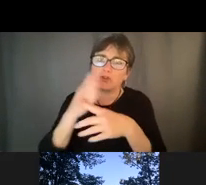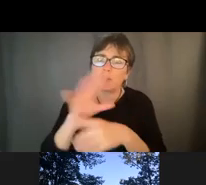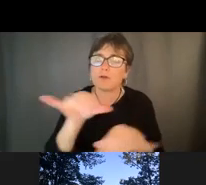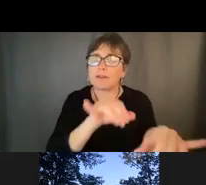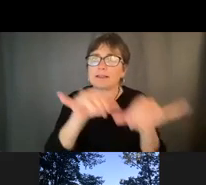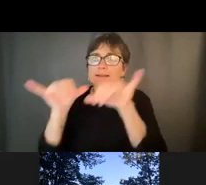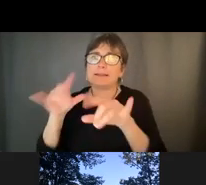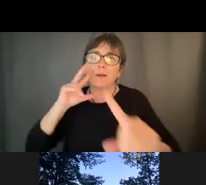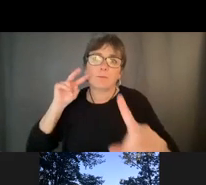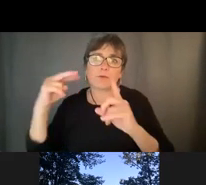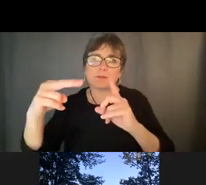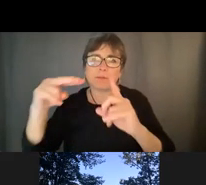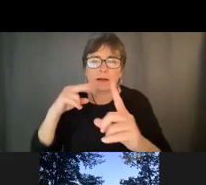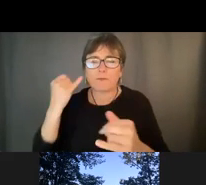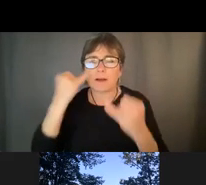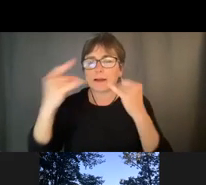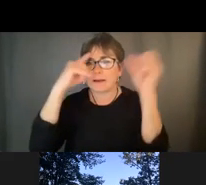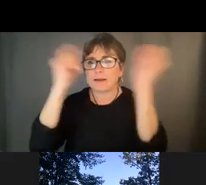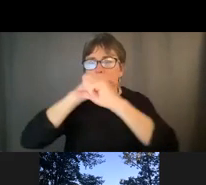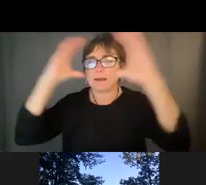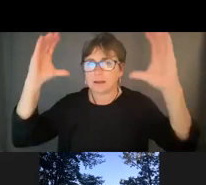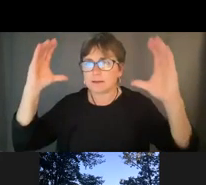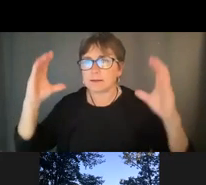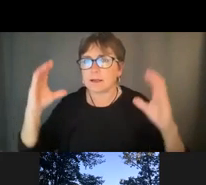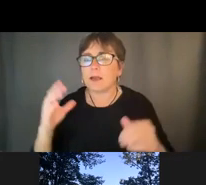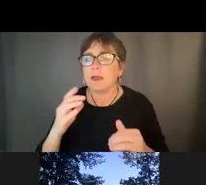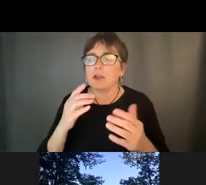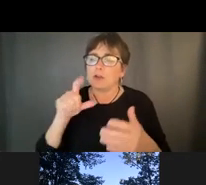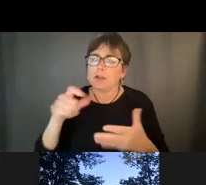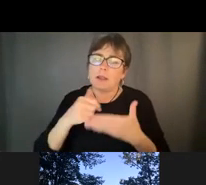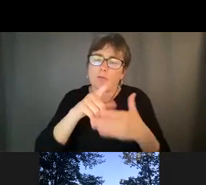understand that we're better together, right?